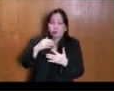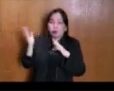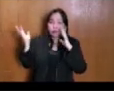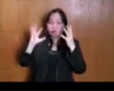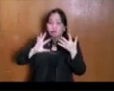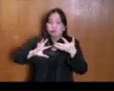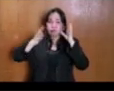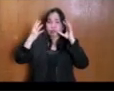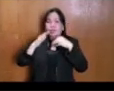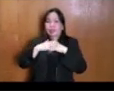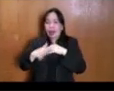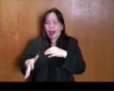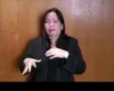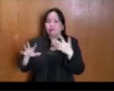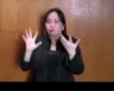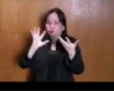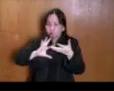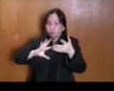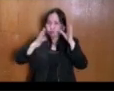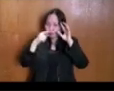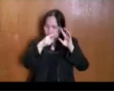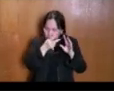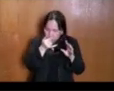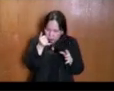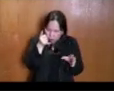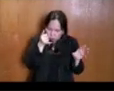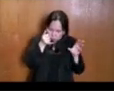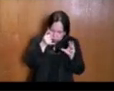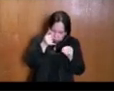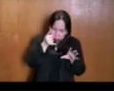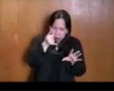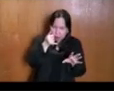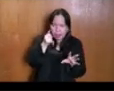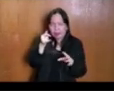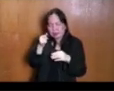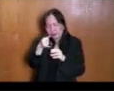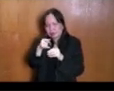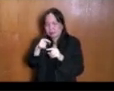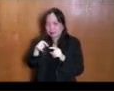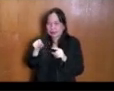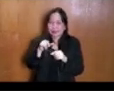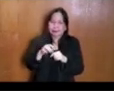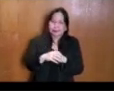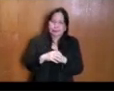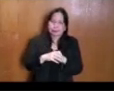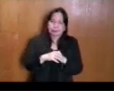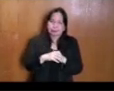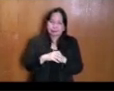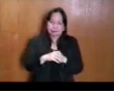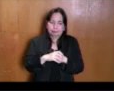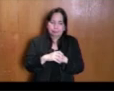drone images that we collected for an area in Dominica.